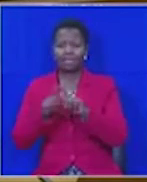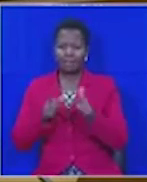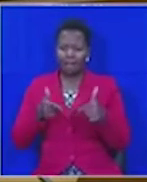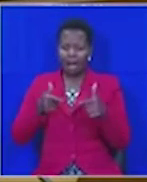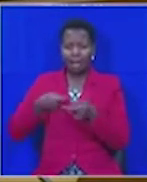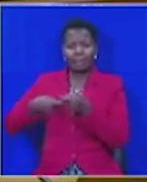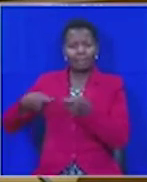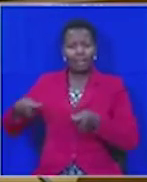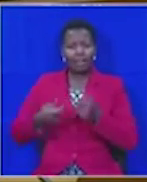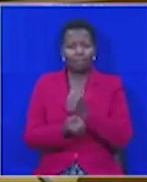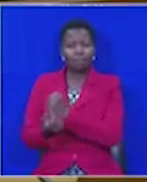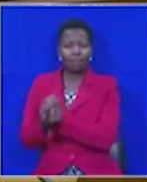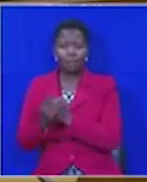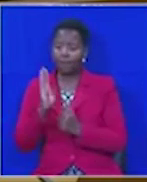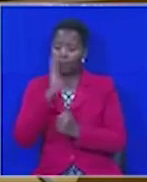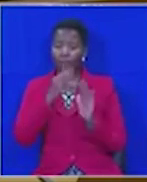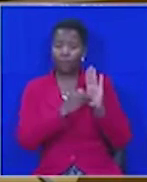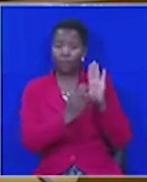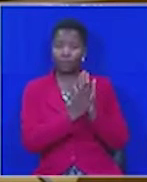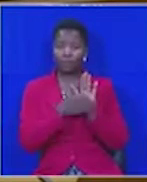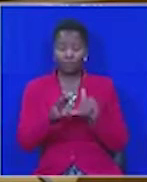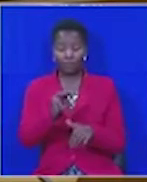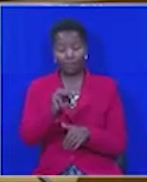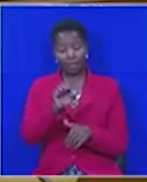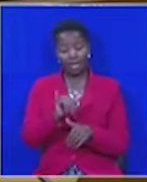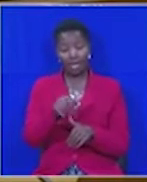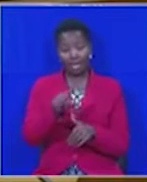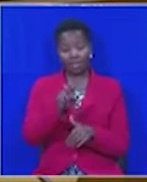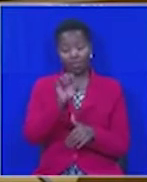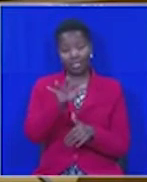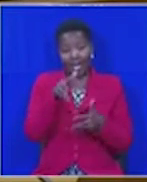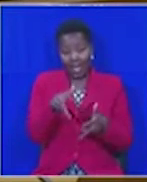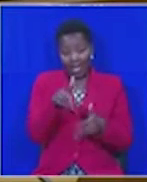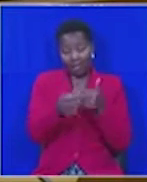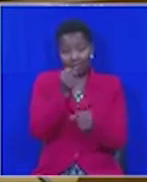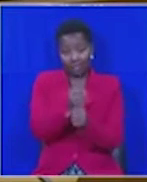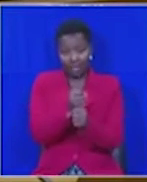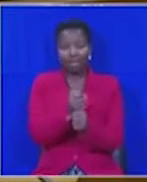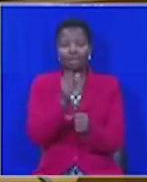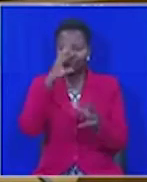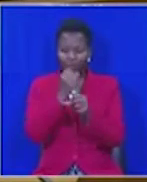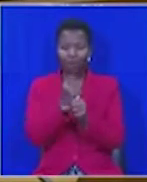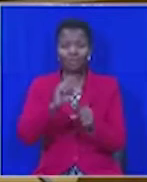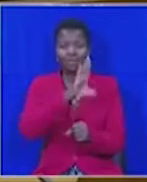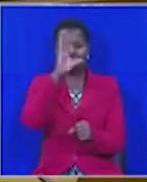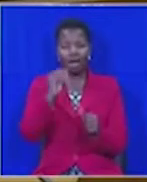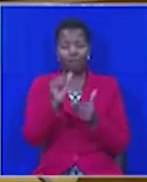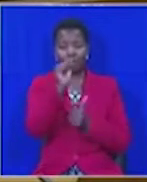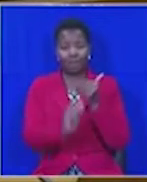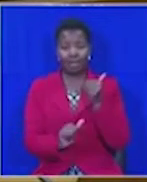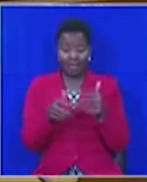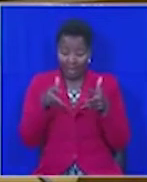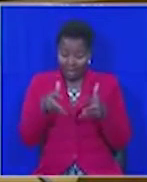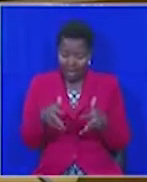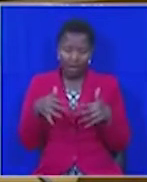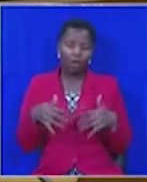May 2016 being the Africa Month, the cost of illicit outflows happens at the backdrop of the increasing